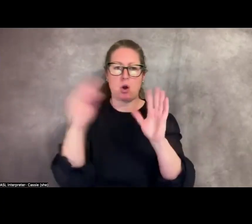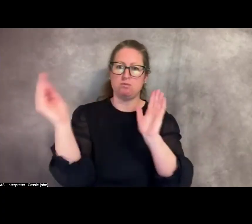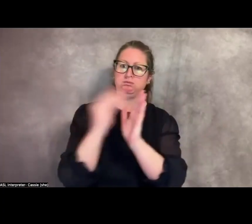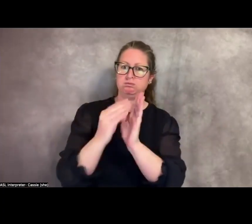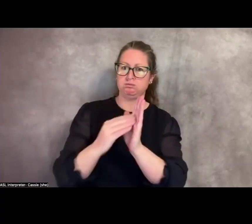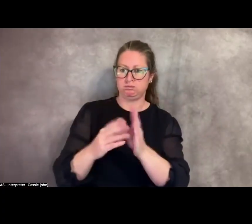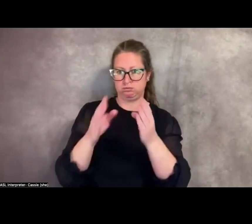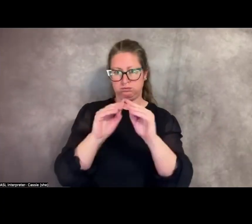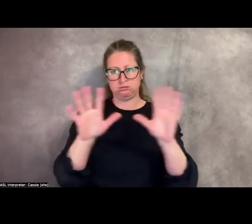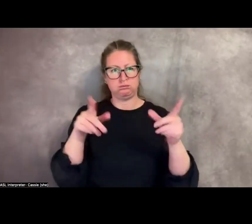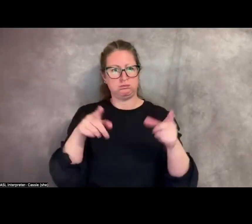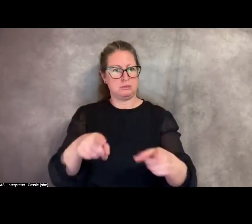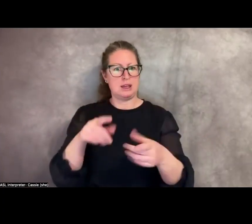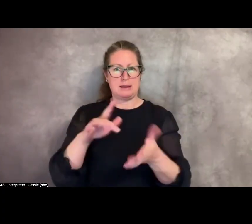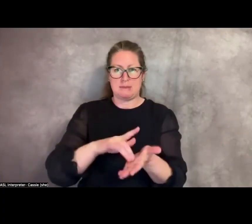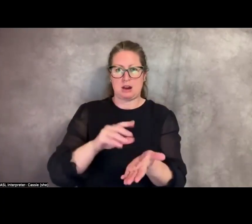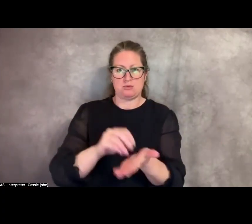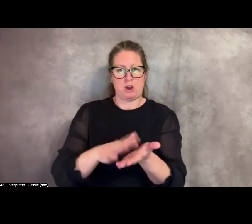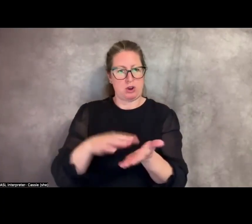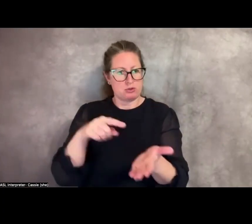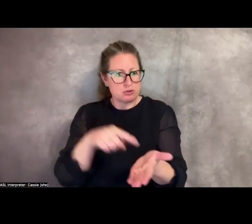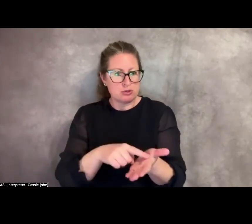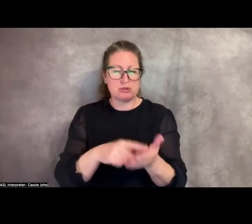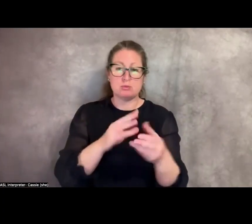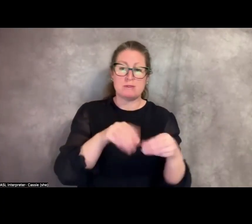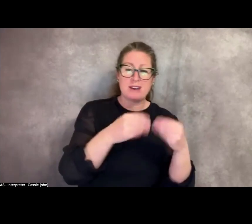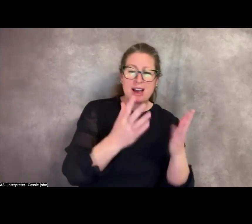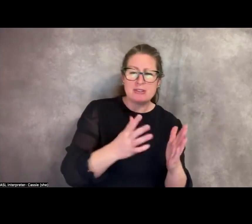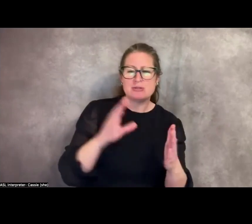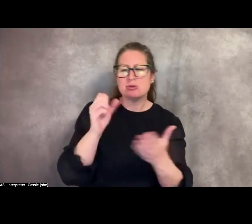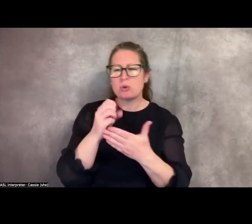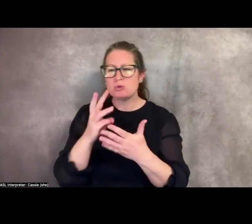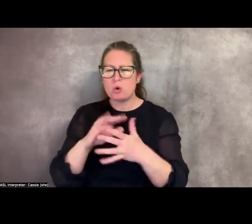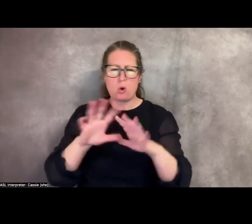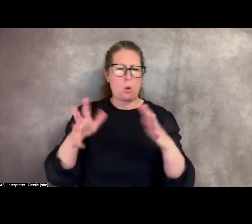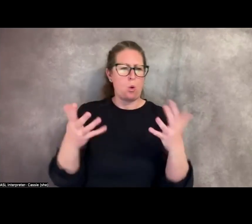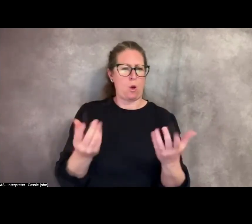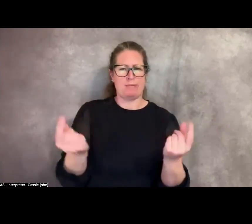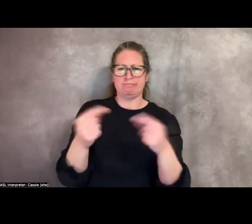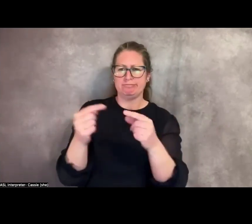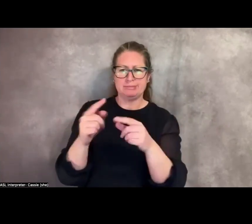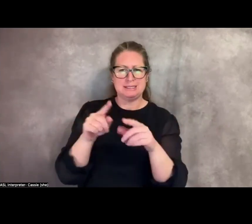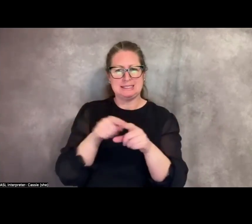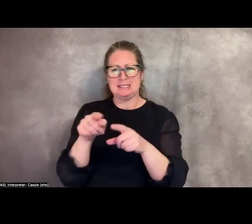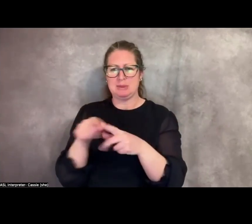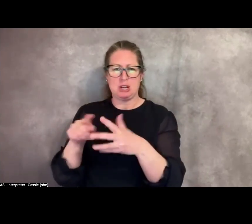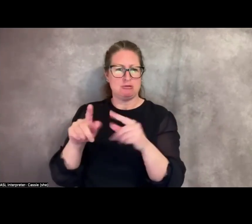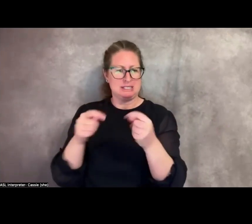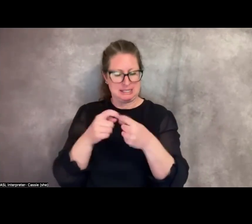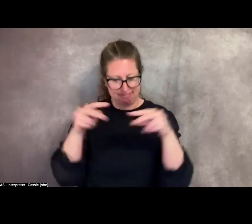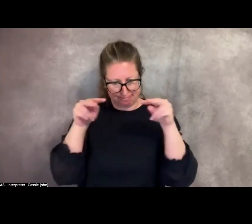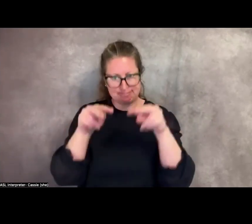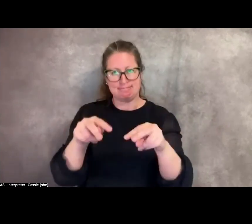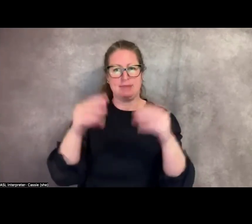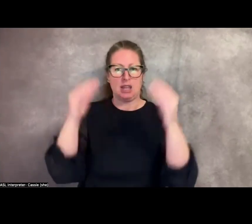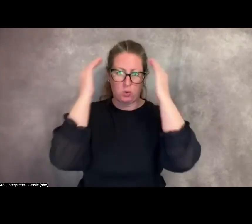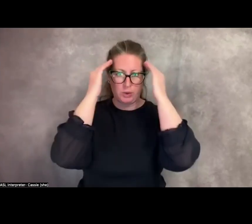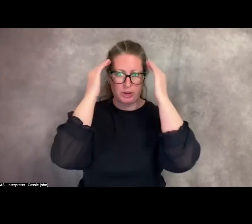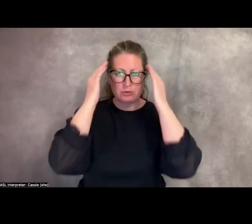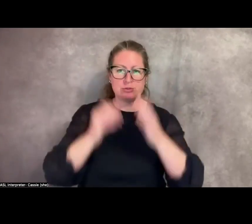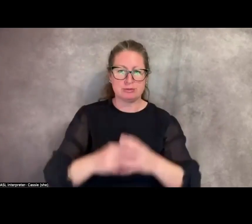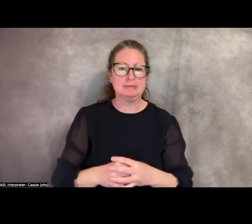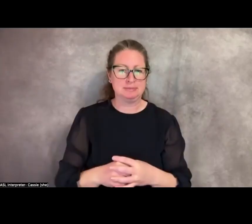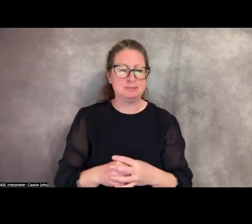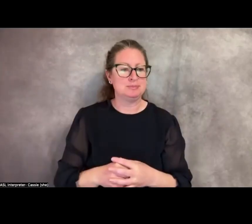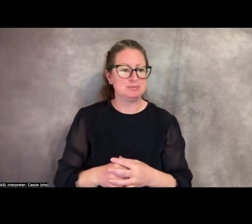it in the medical records so the providers, the social work, the whole interdisciplinary team is aware of what's going on. And there's just a big focus